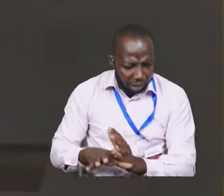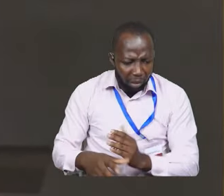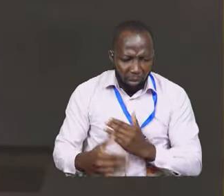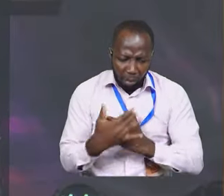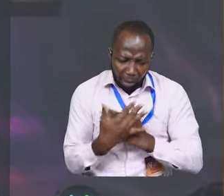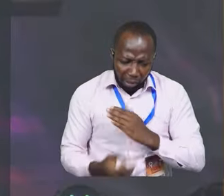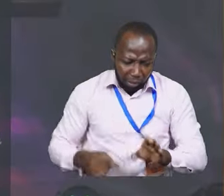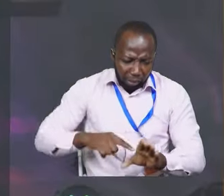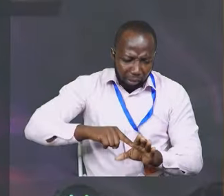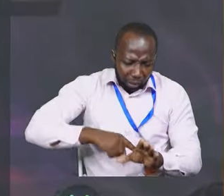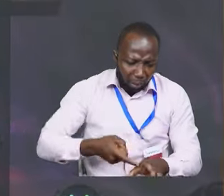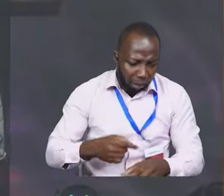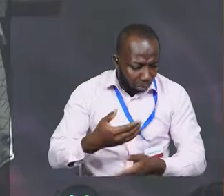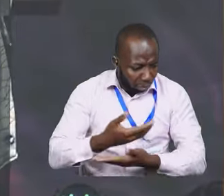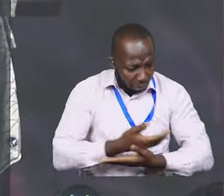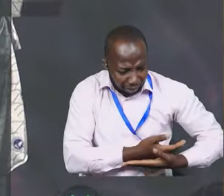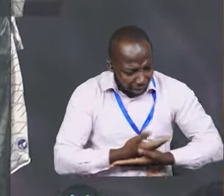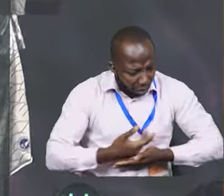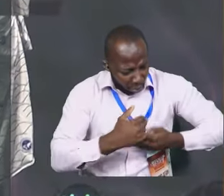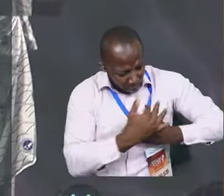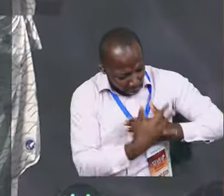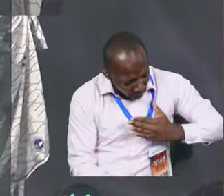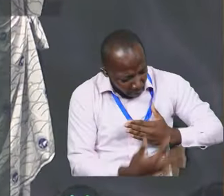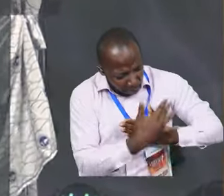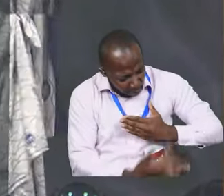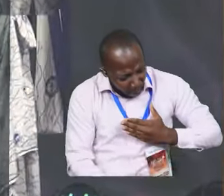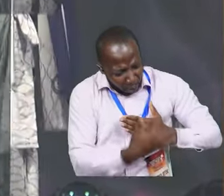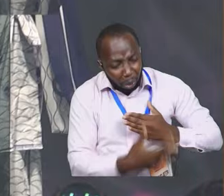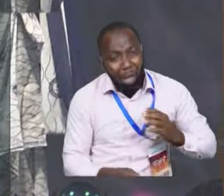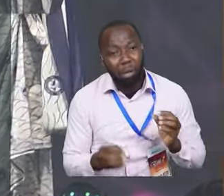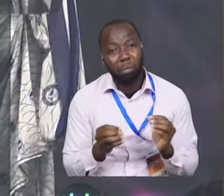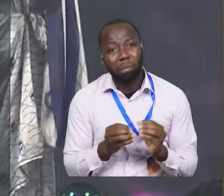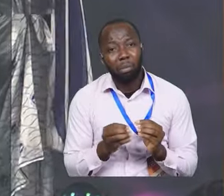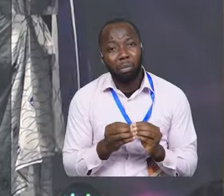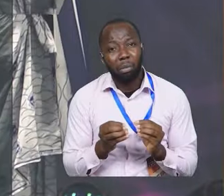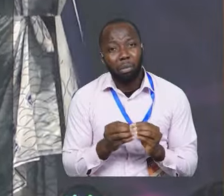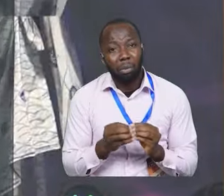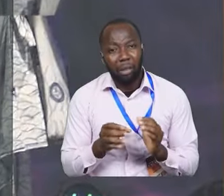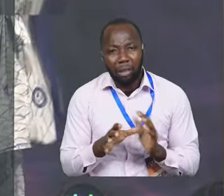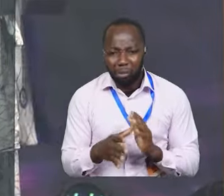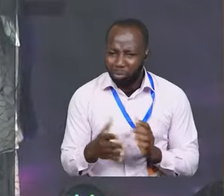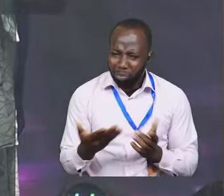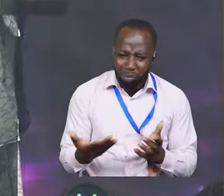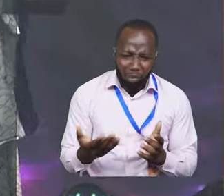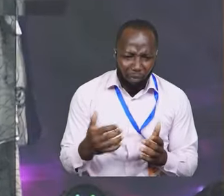home. In the evening time, the child started bleeding.